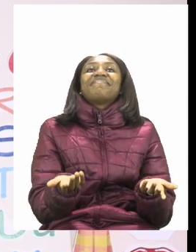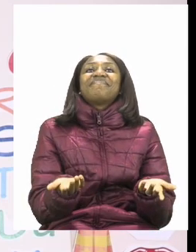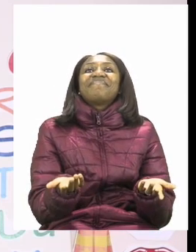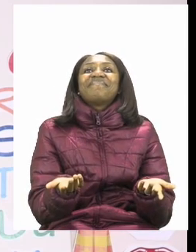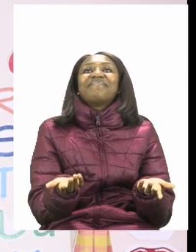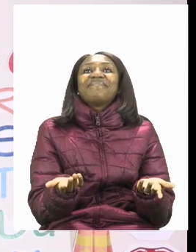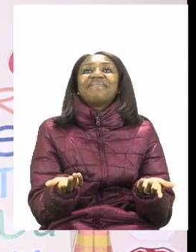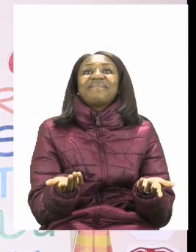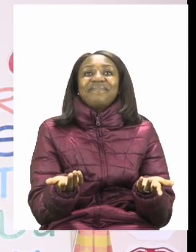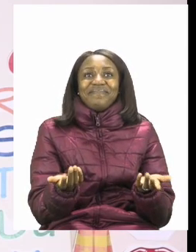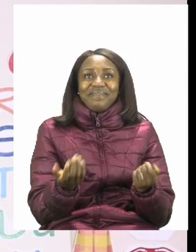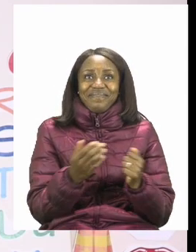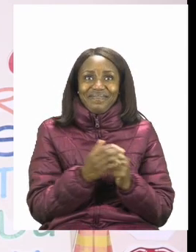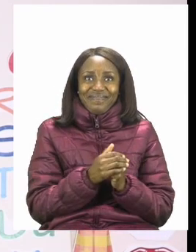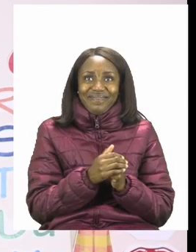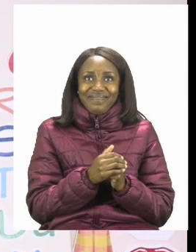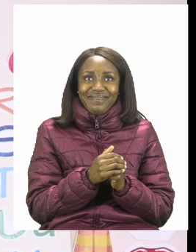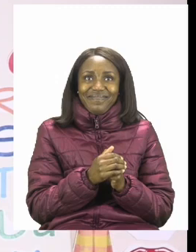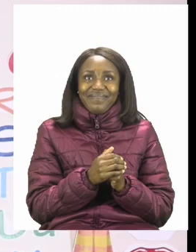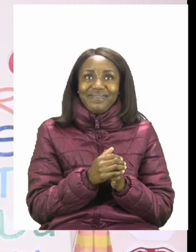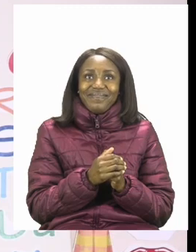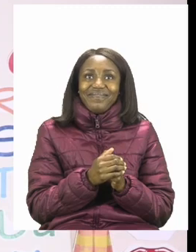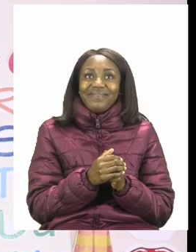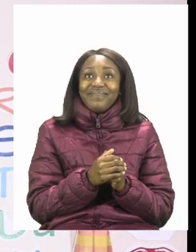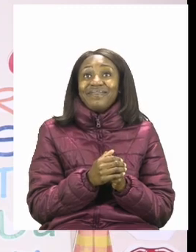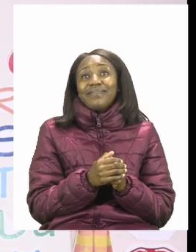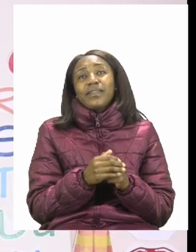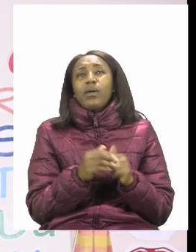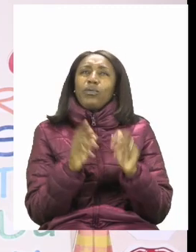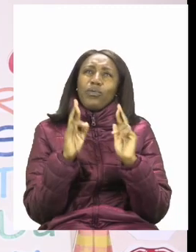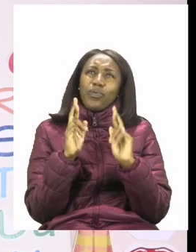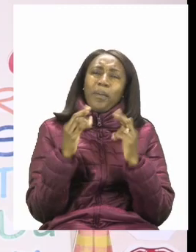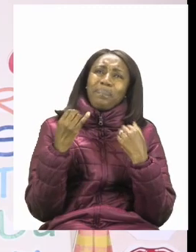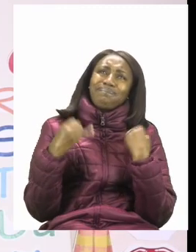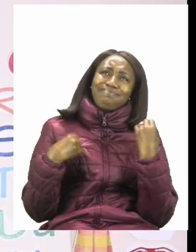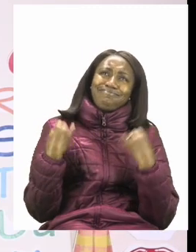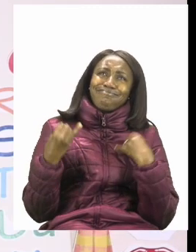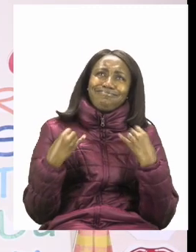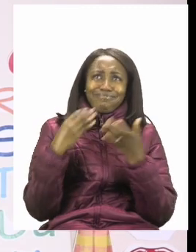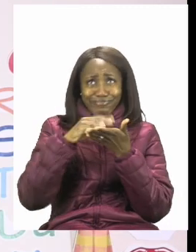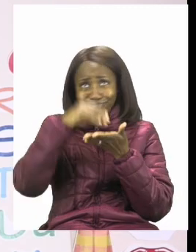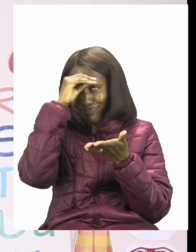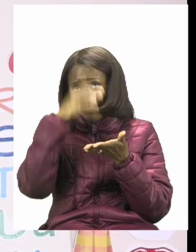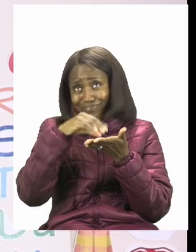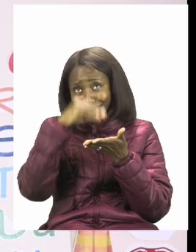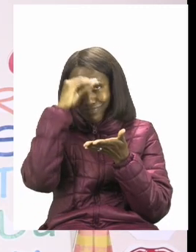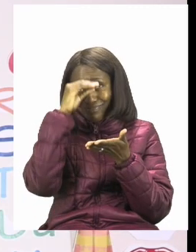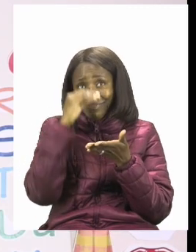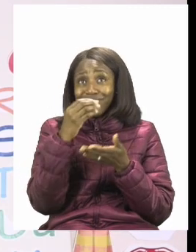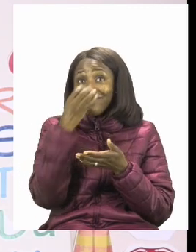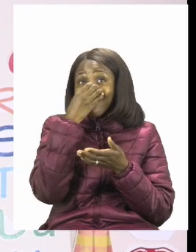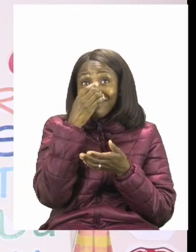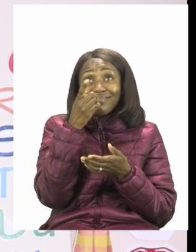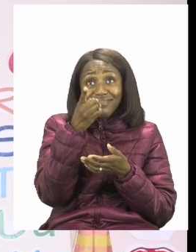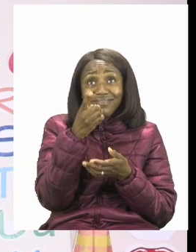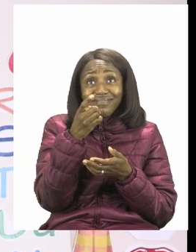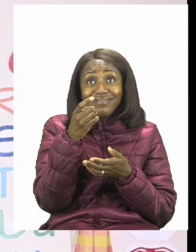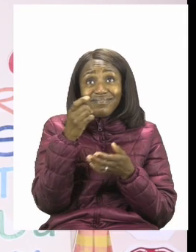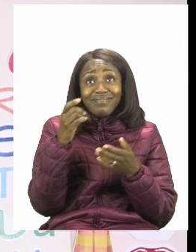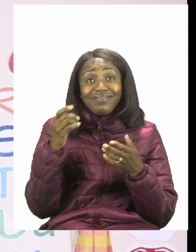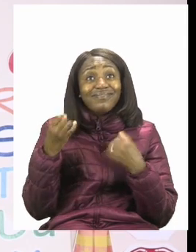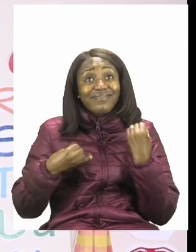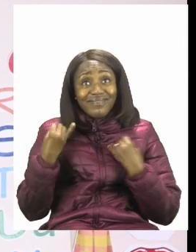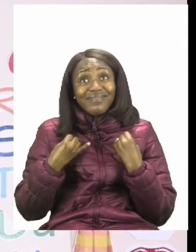with us today. So, I hope you have enjoyed our lesson today. Zoshi, did you enjoy the lesson?